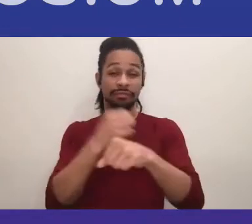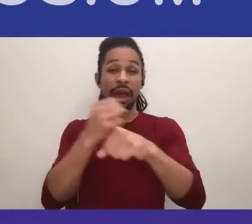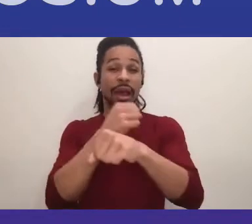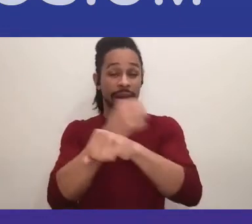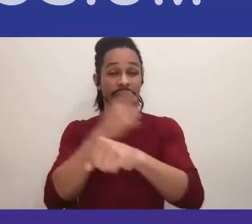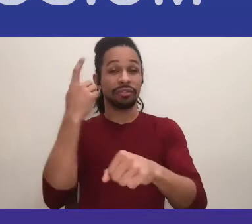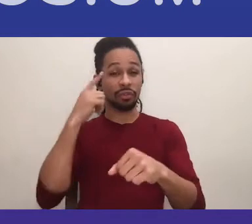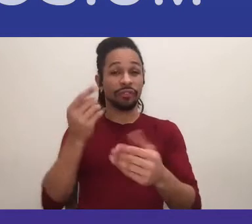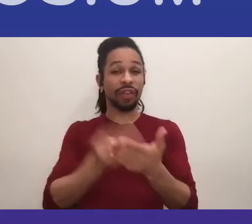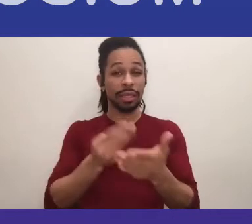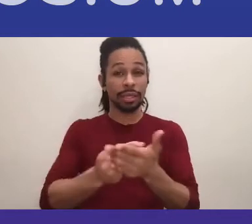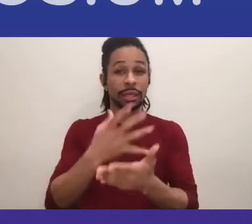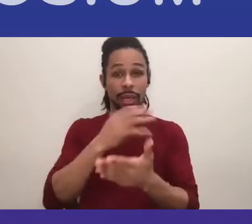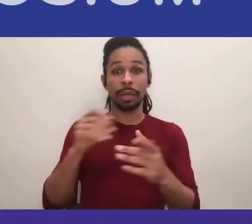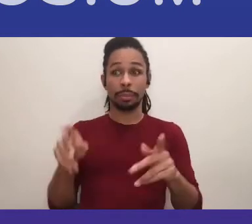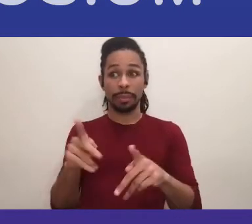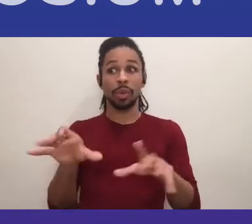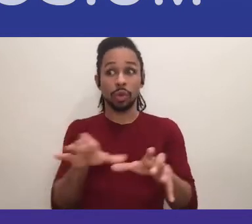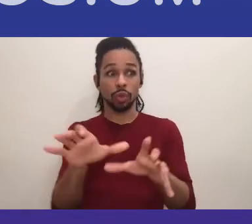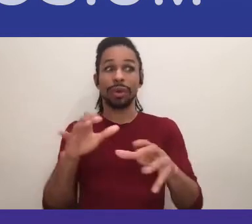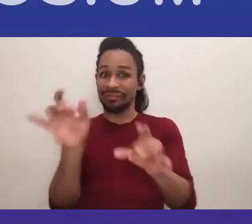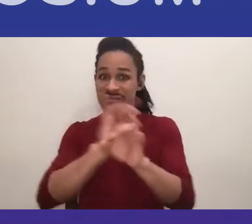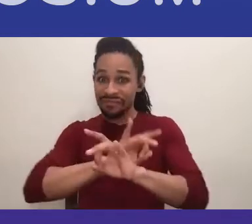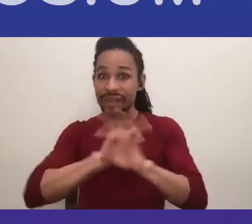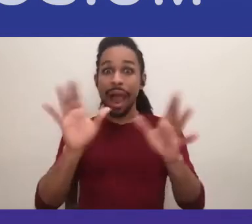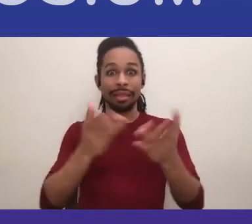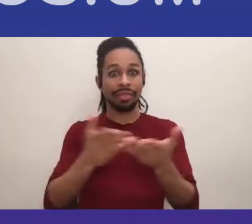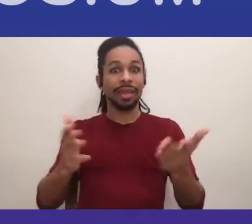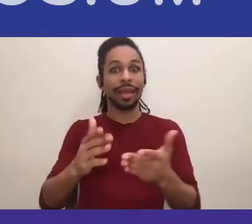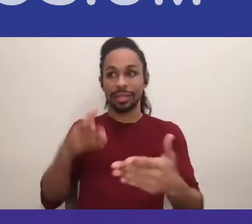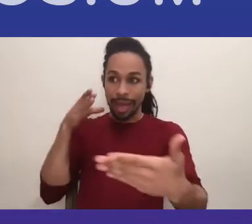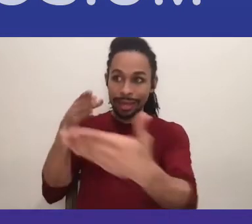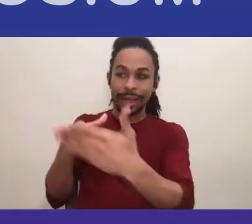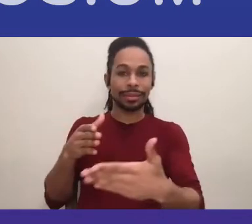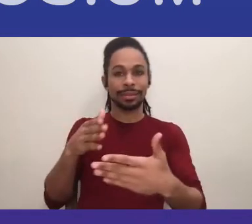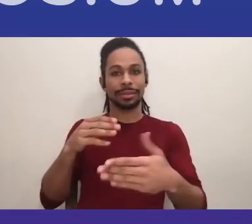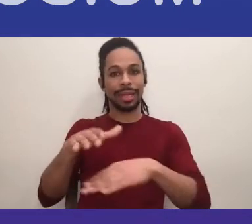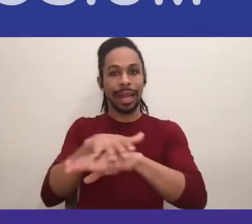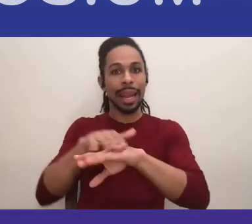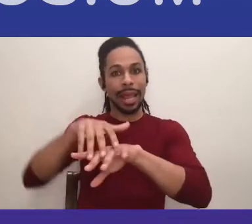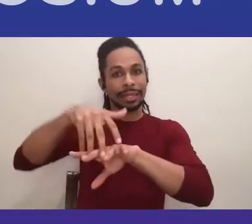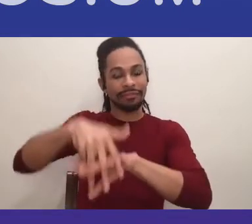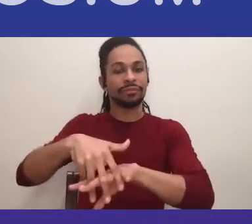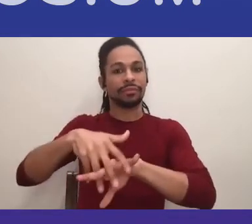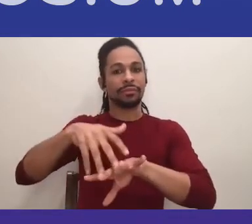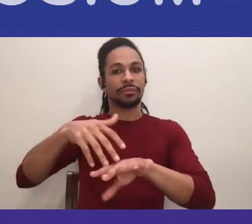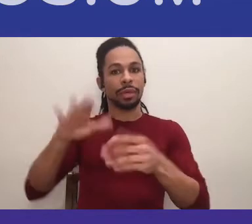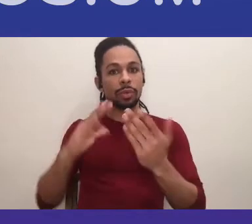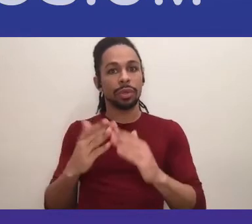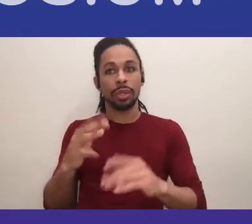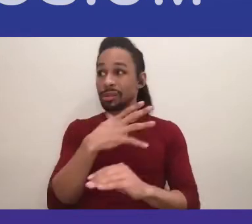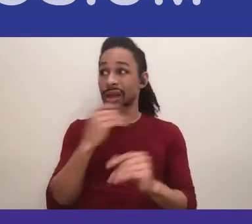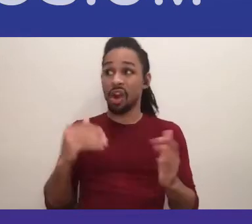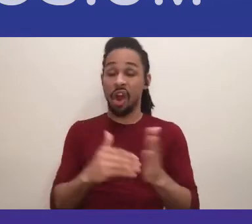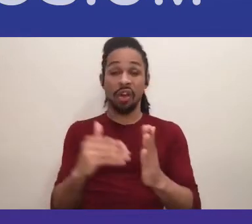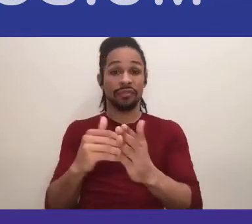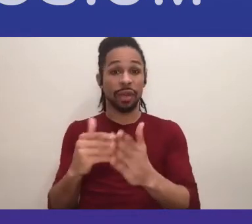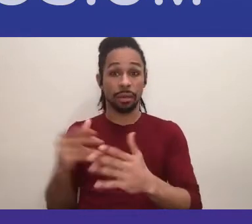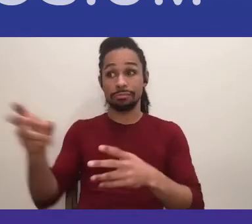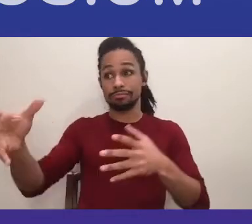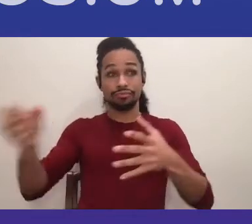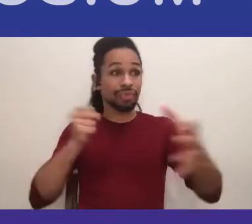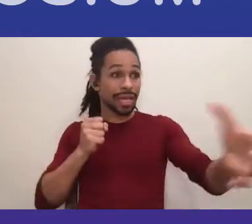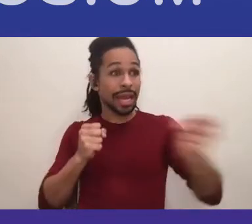very laterally violent to Native communities, and are often bringing in people who might